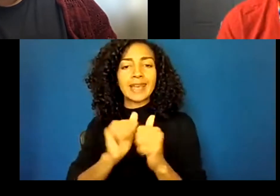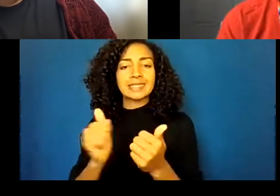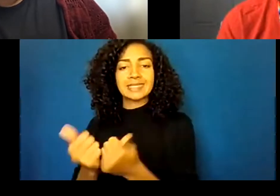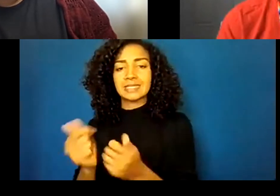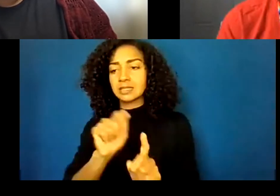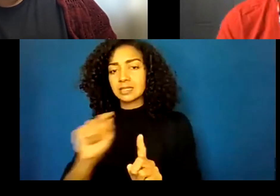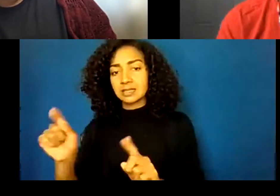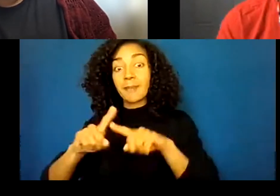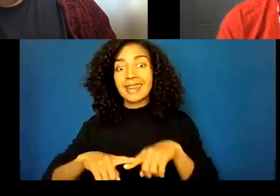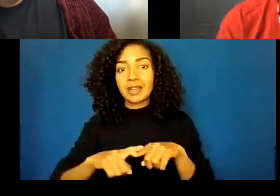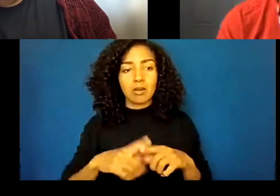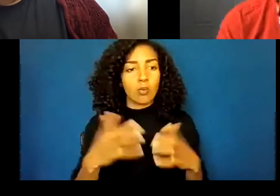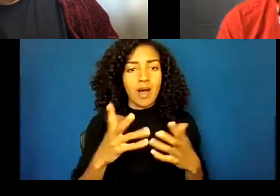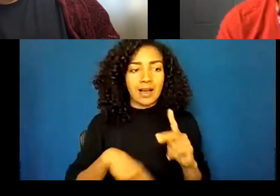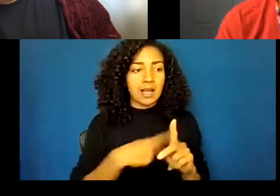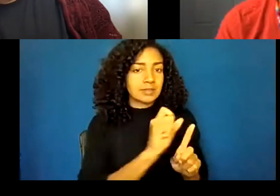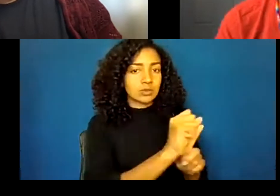the circumstances.